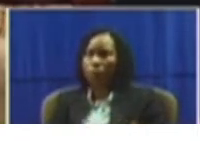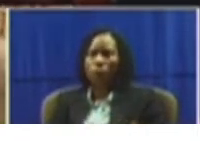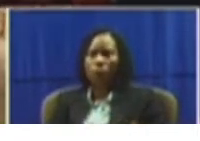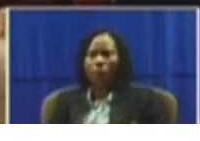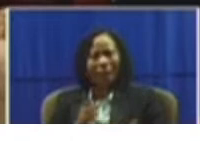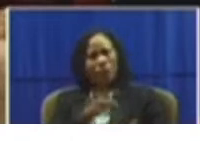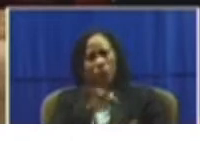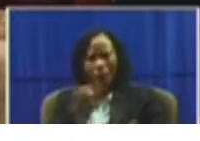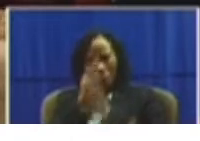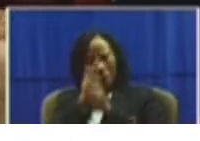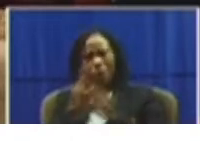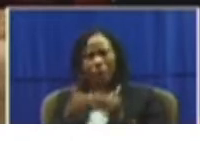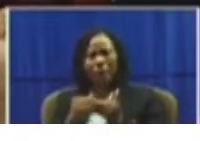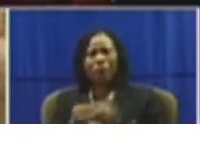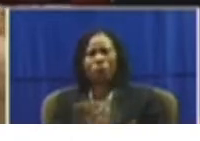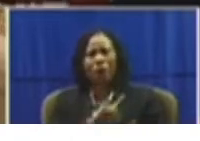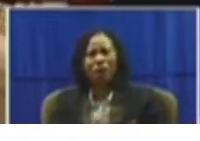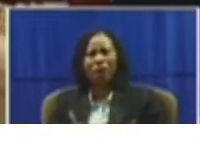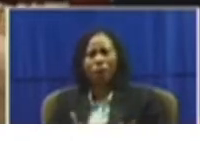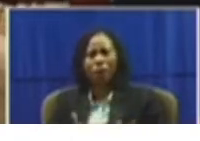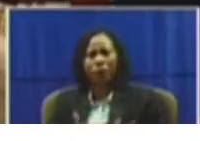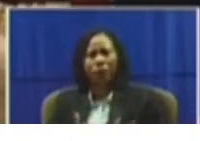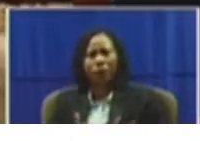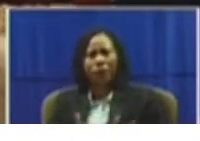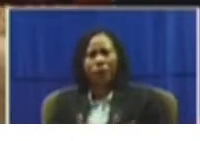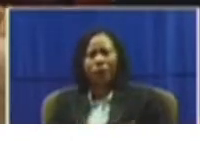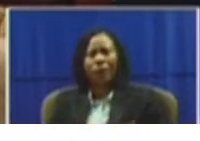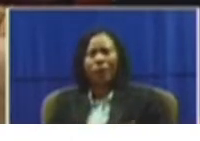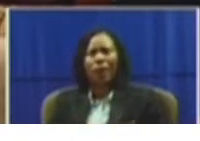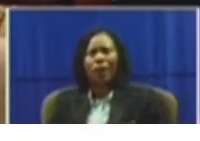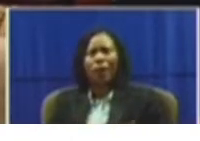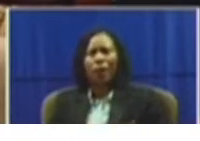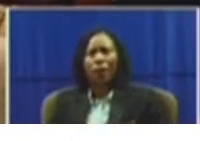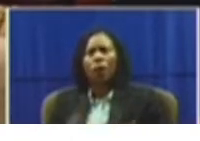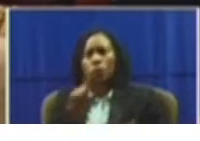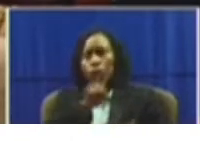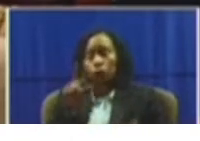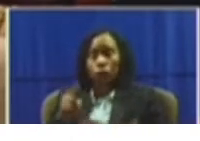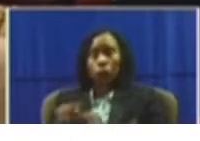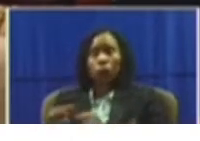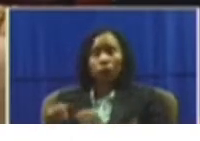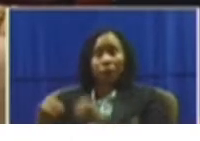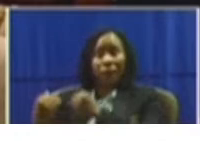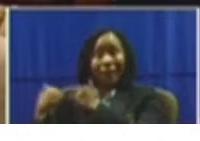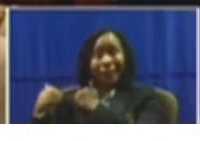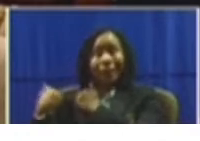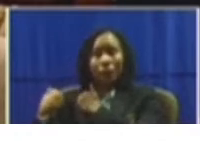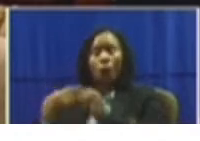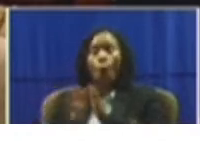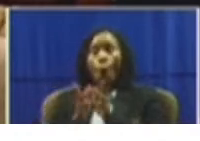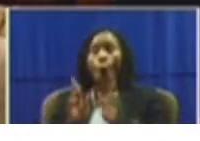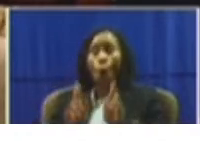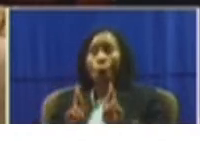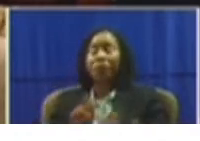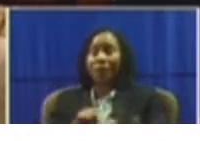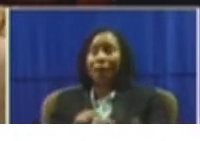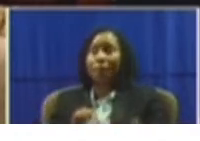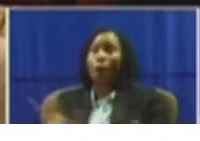Sergeant at Arms, I hope when I call on you to move, you will do exactly